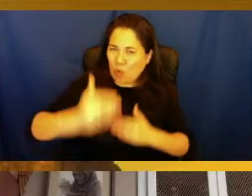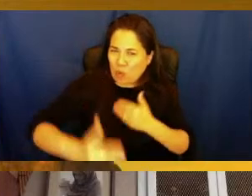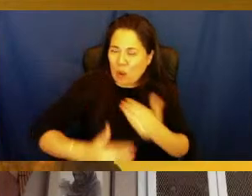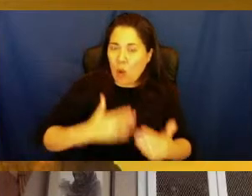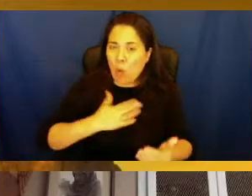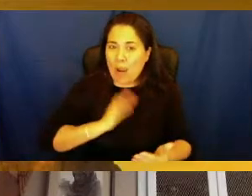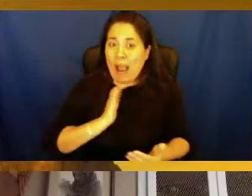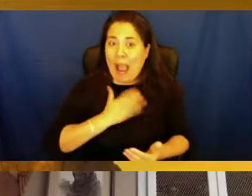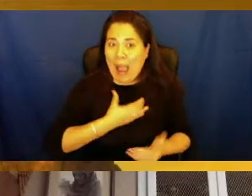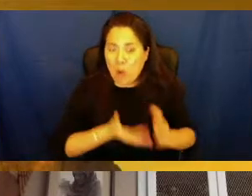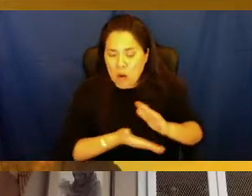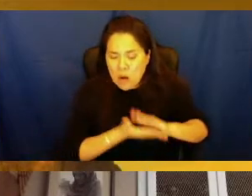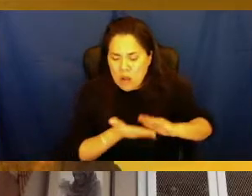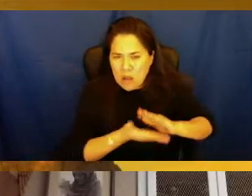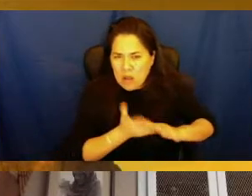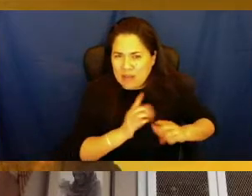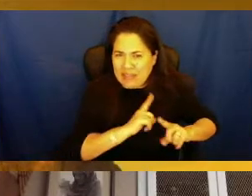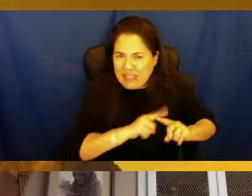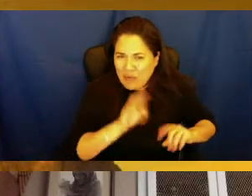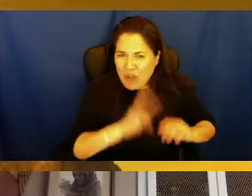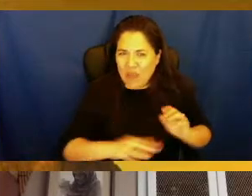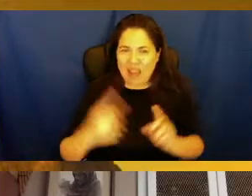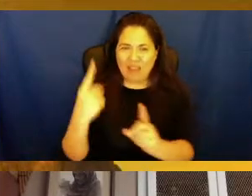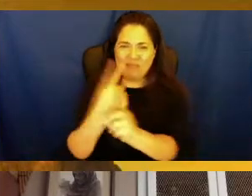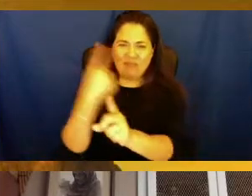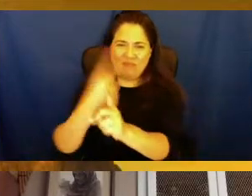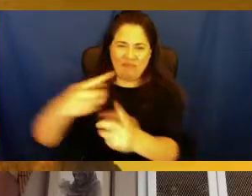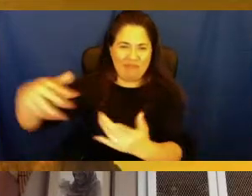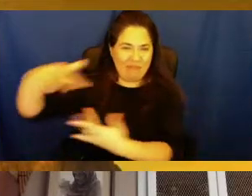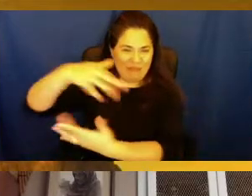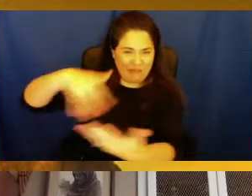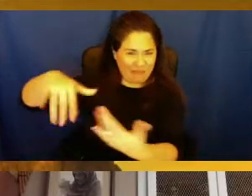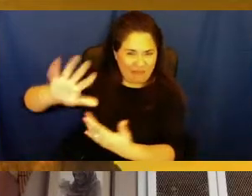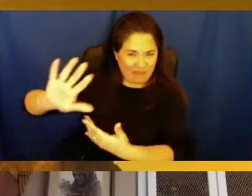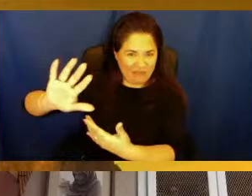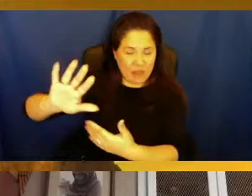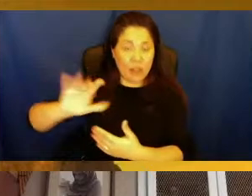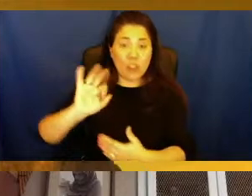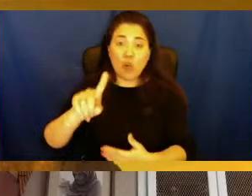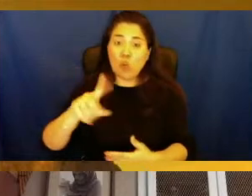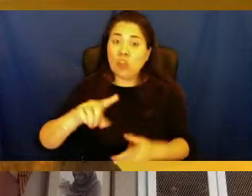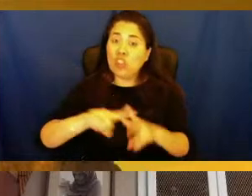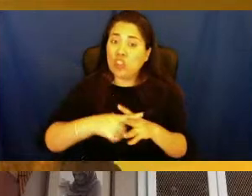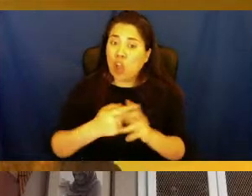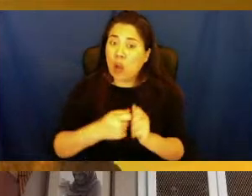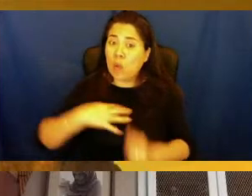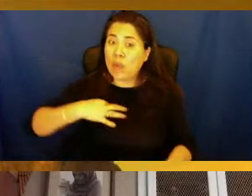a little bit different way sometimes. And so volunteer, we do, not so much now,